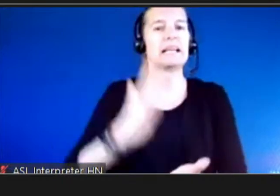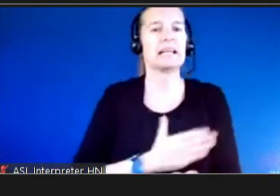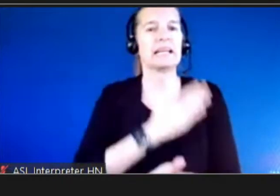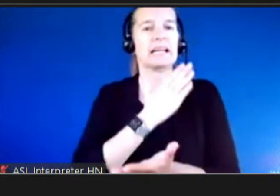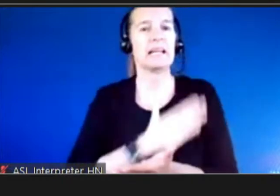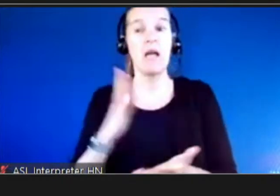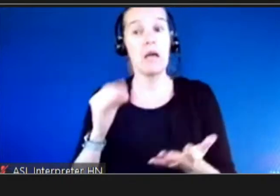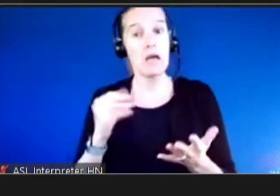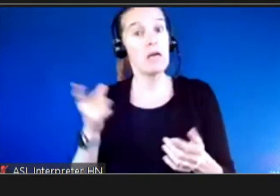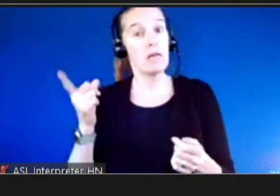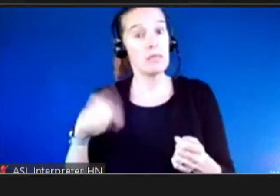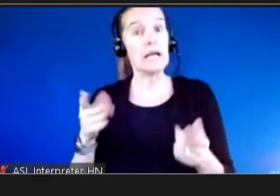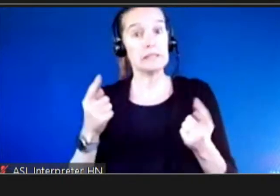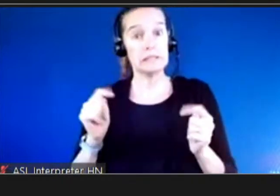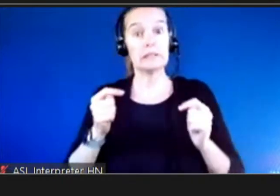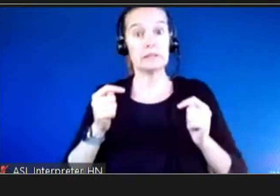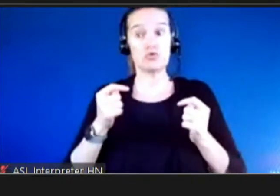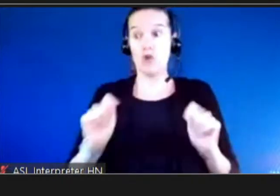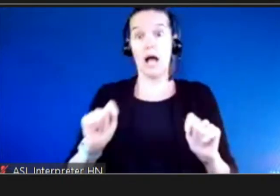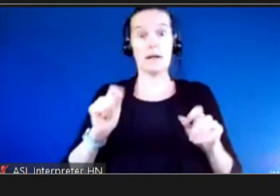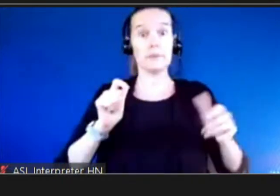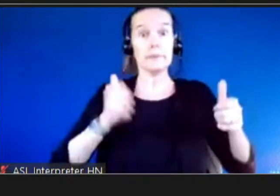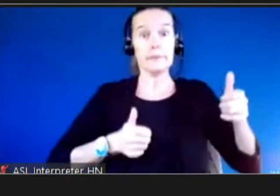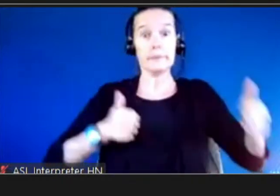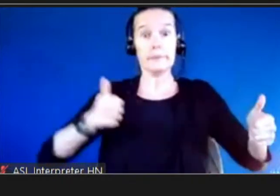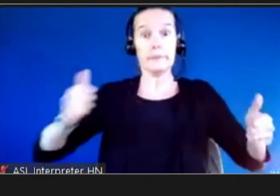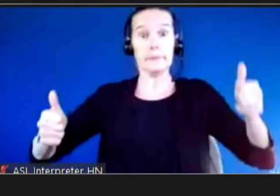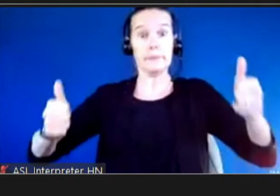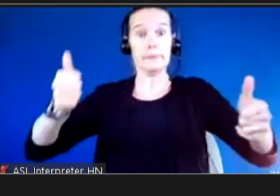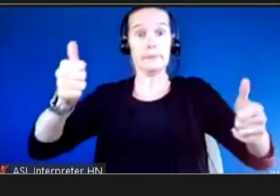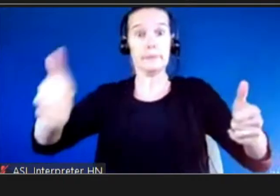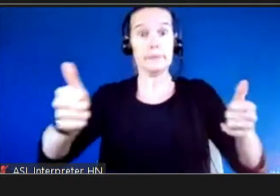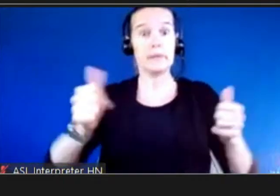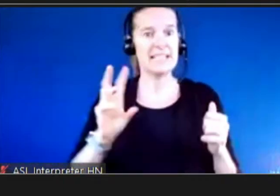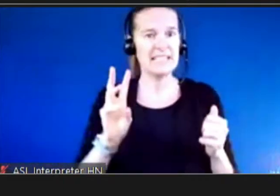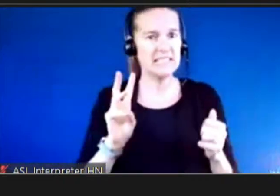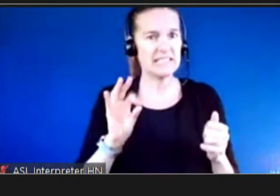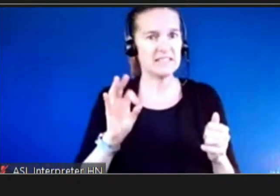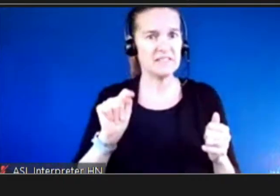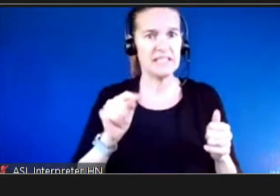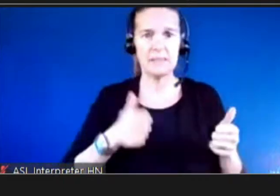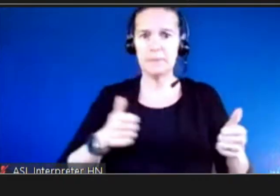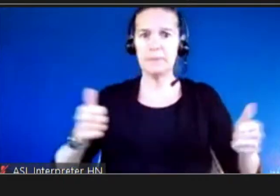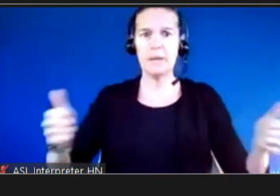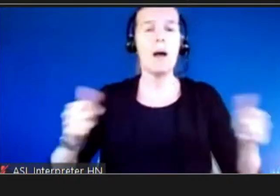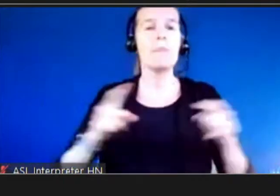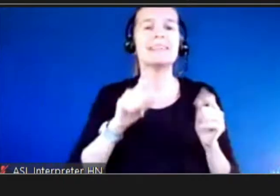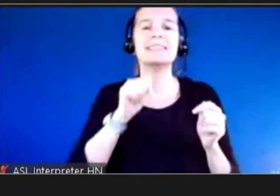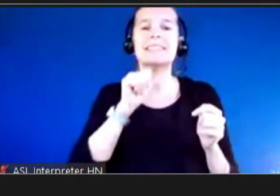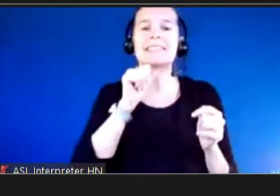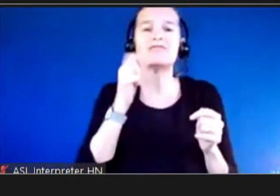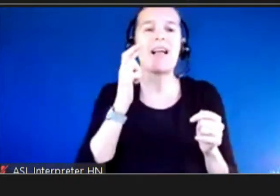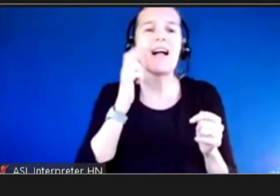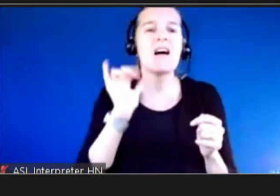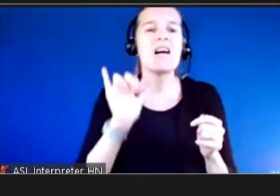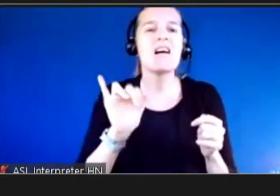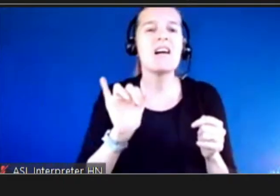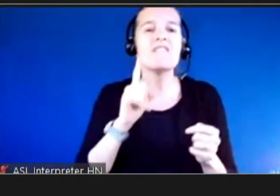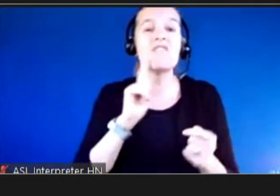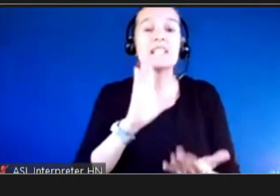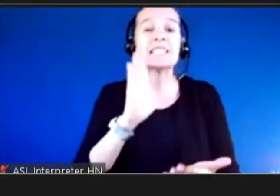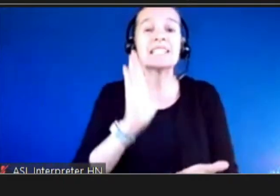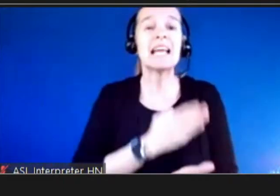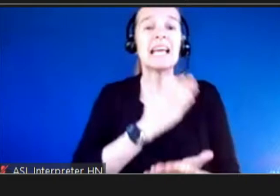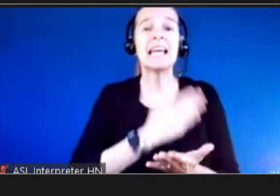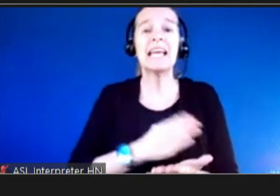efforts to space out, keeping 6 feet, not recognizing that for singing they really need to be further apart, and so there's